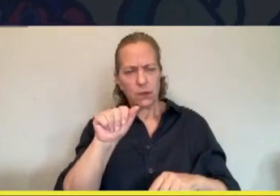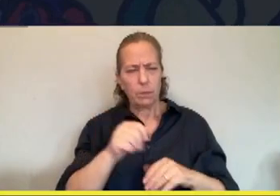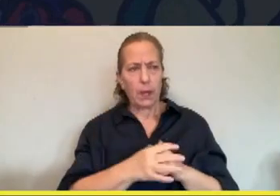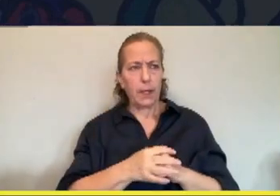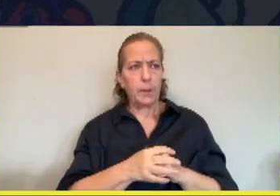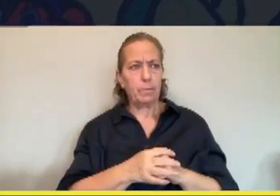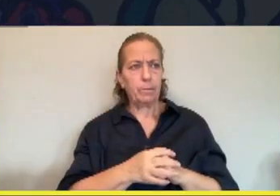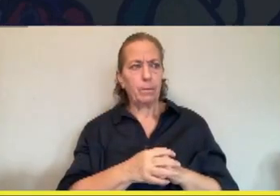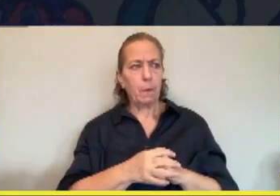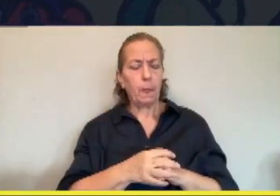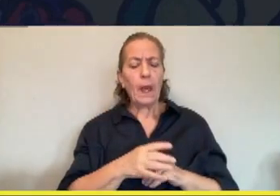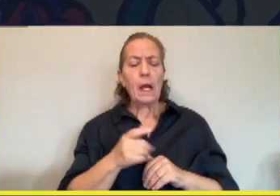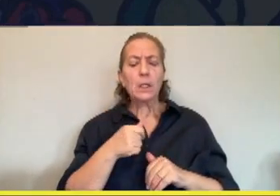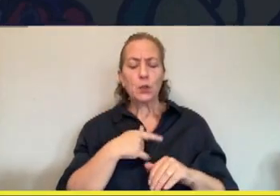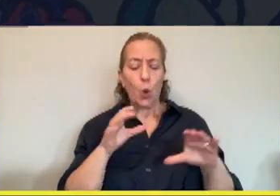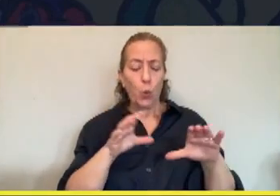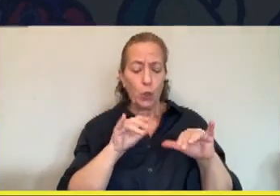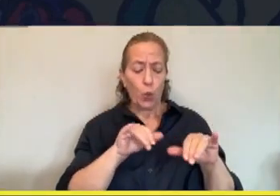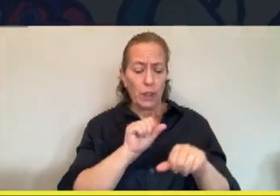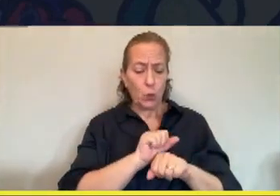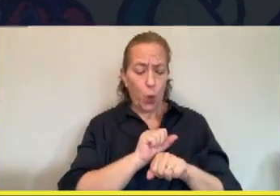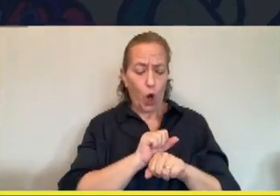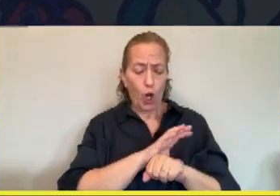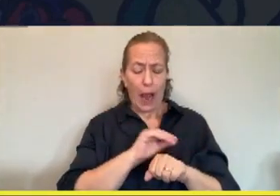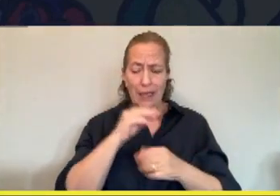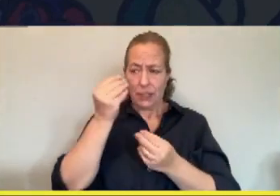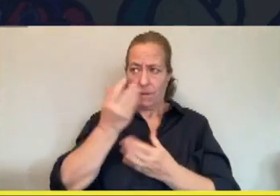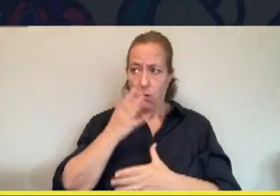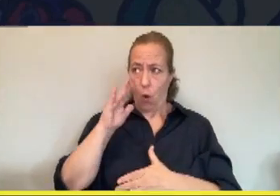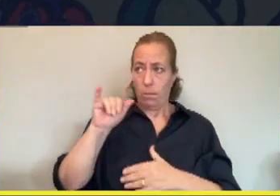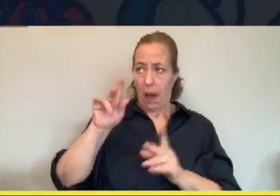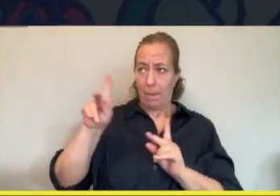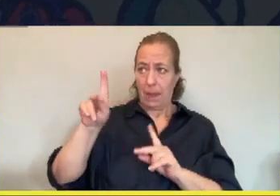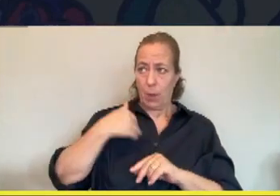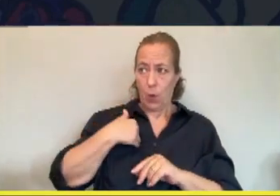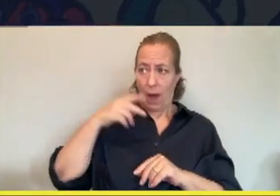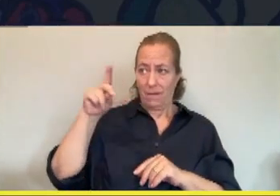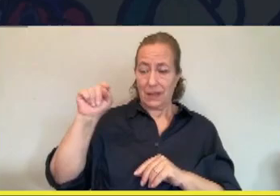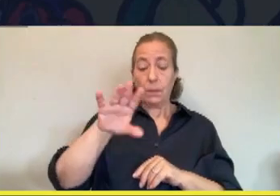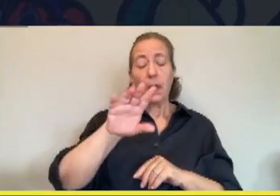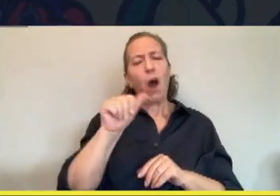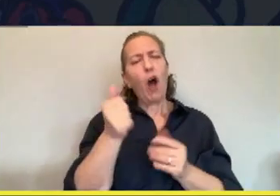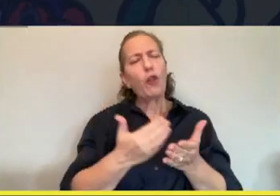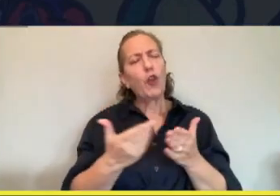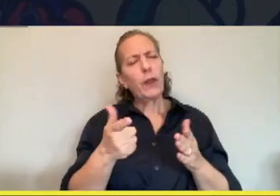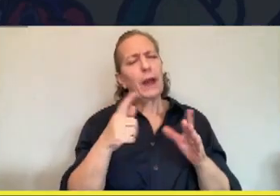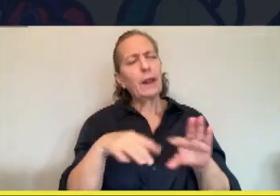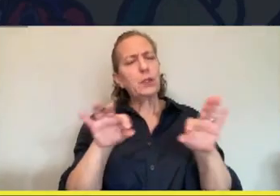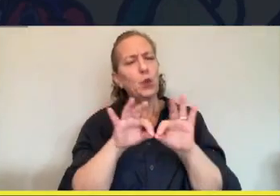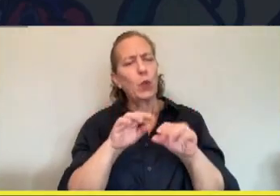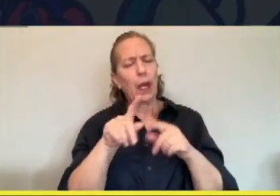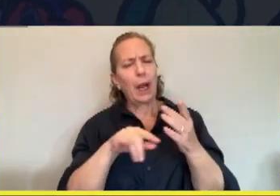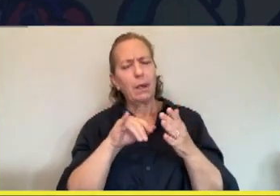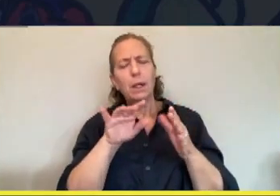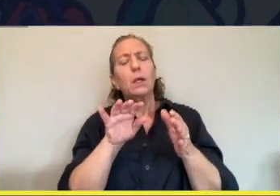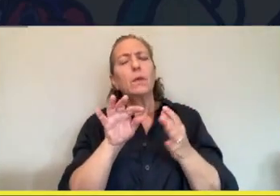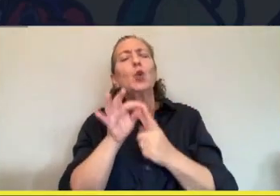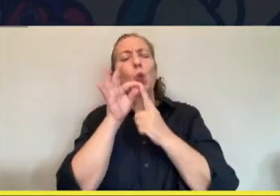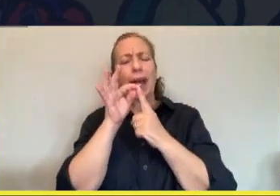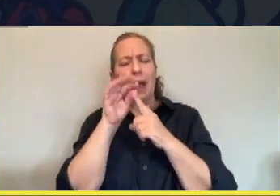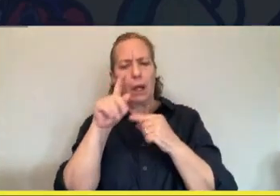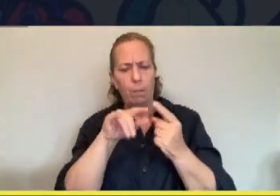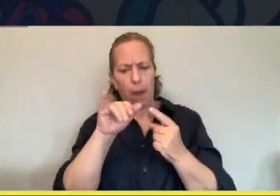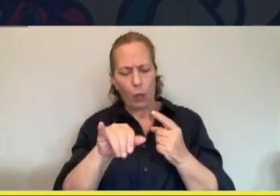informed by people with disabilities. The other thing that I think is really unique to this work that you're seeing and our team's work in